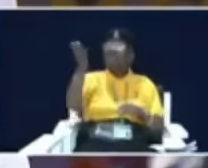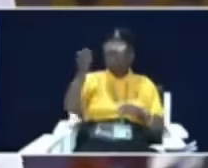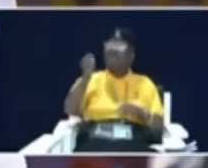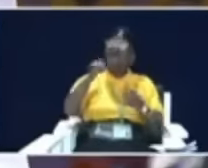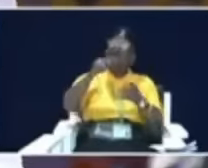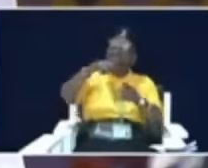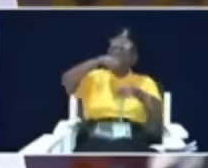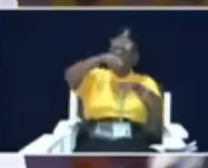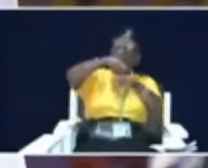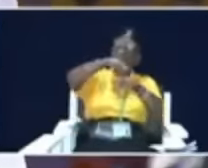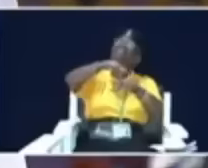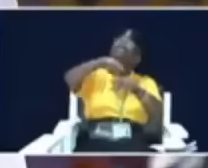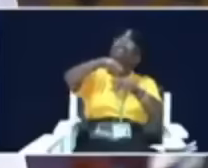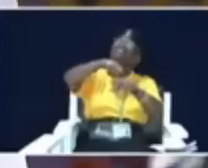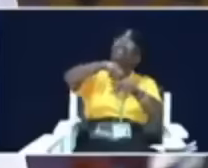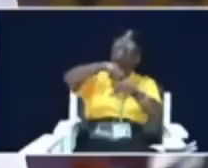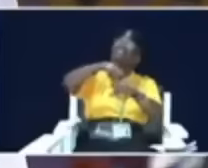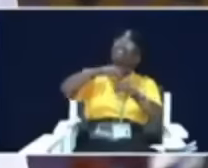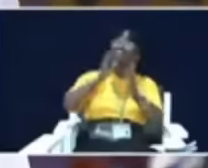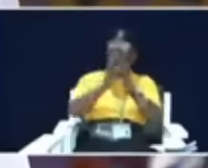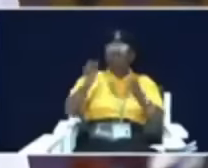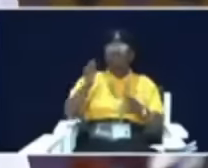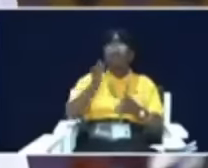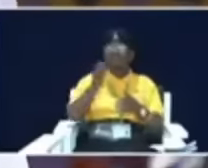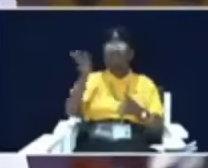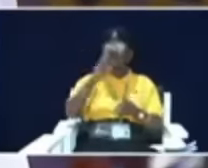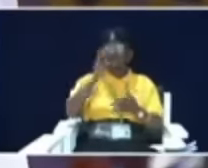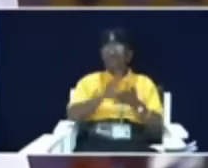Now some of you here who had never prayed for 1 hour,